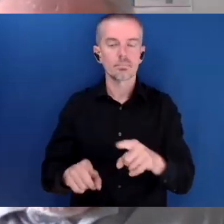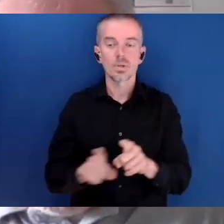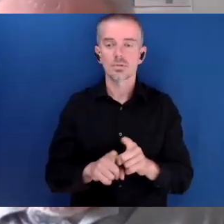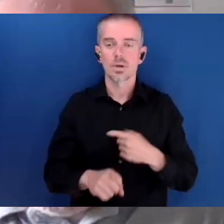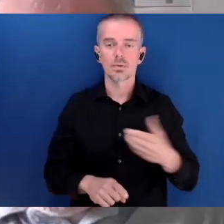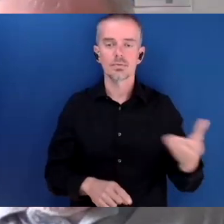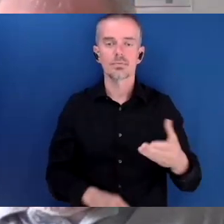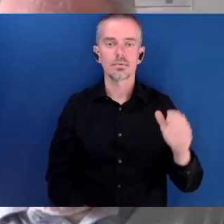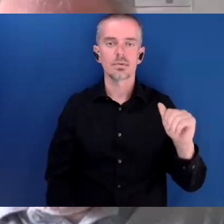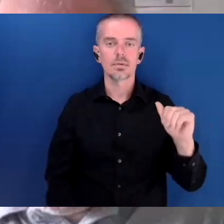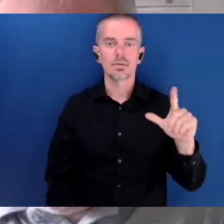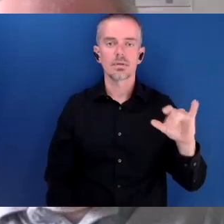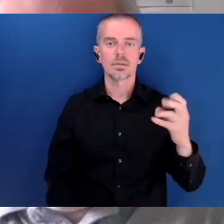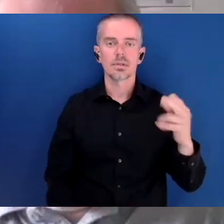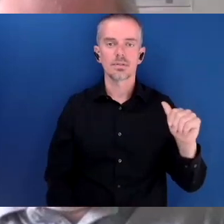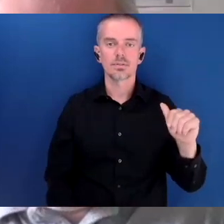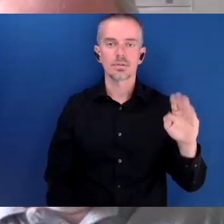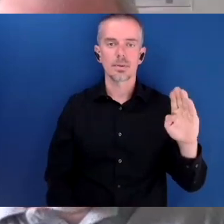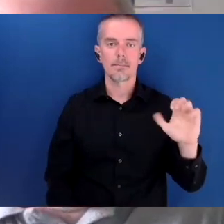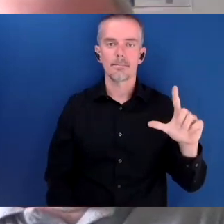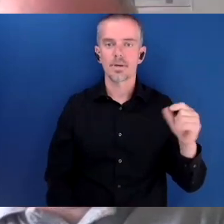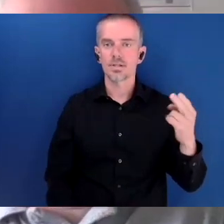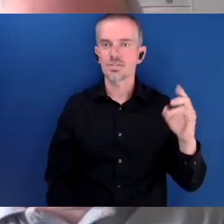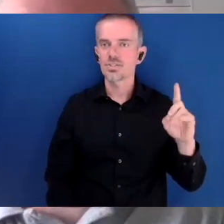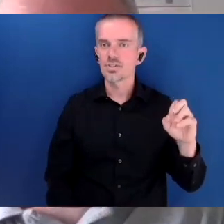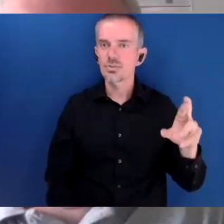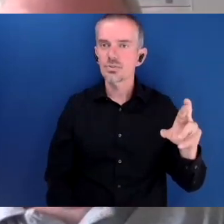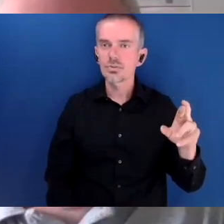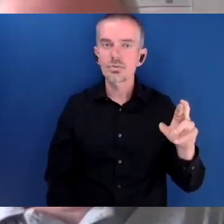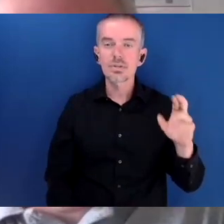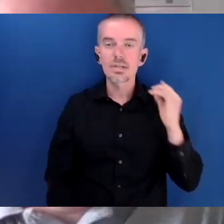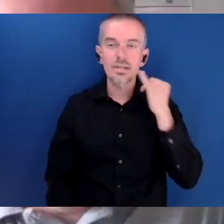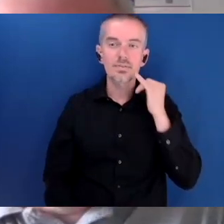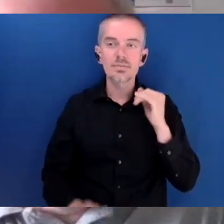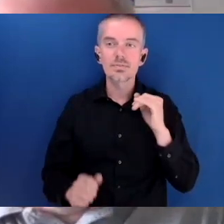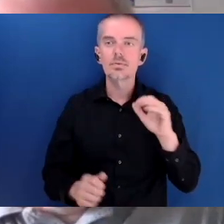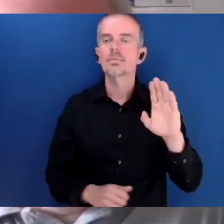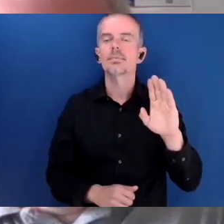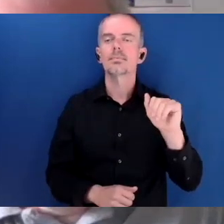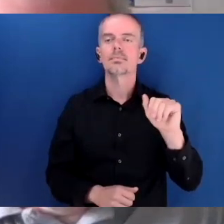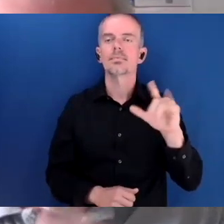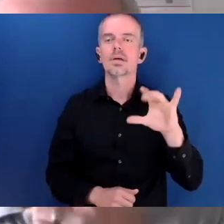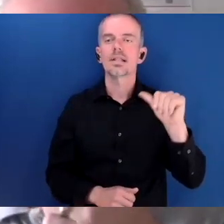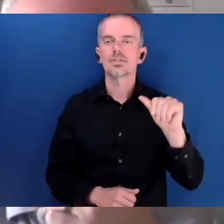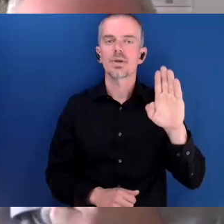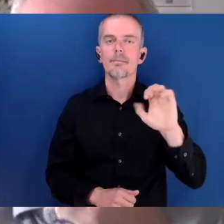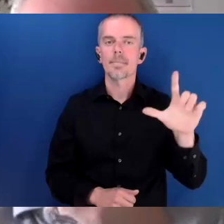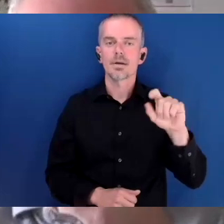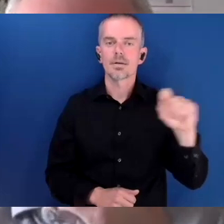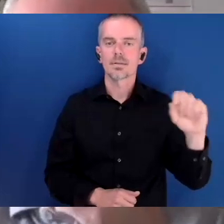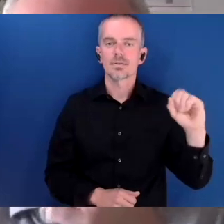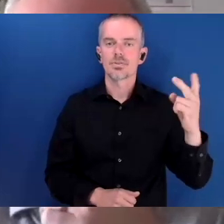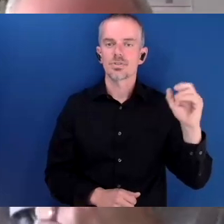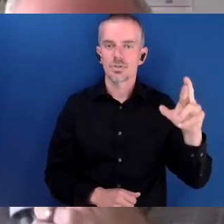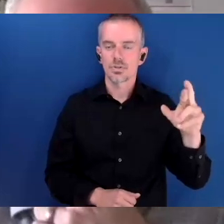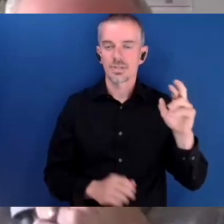colleague Alicia Bell Sheeter, if she's able to join by audio, to put some nuggets into the room